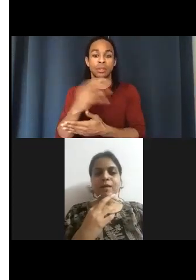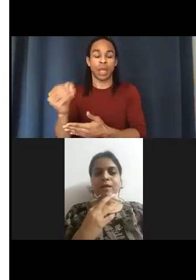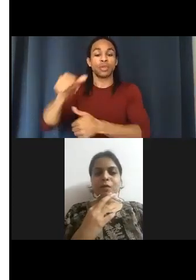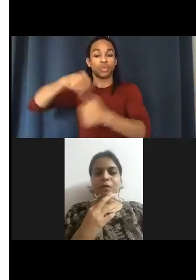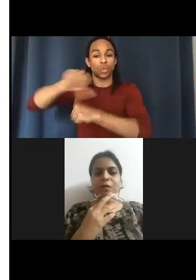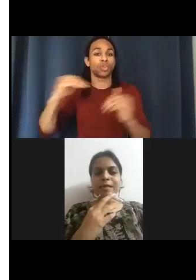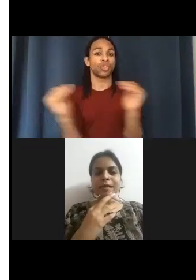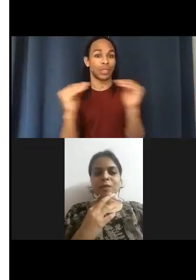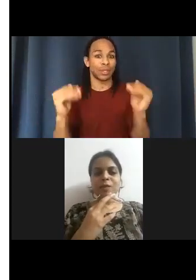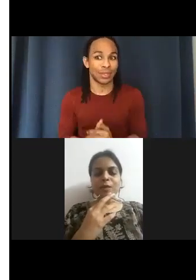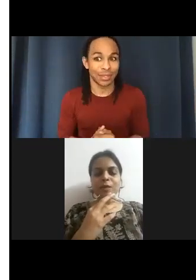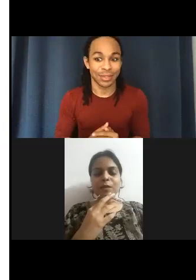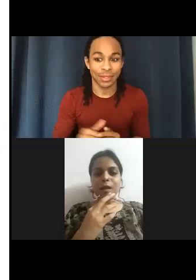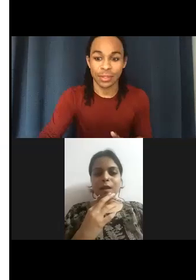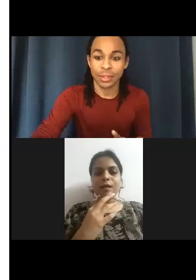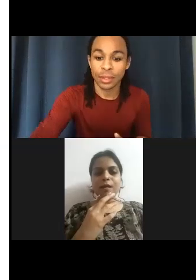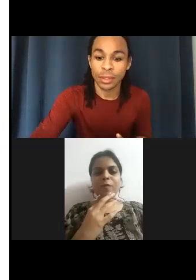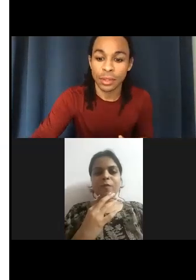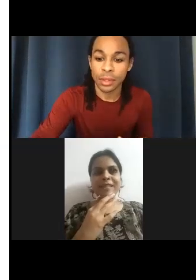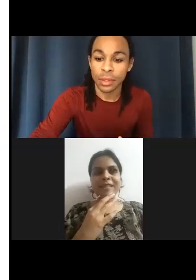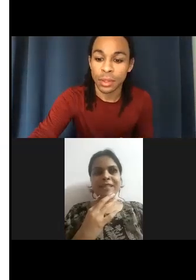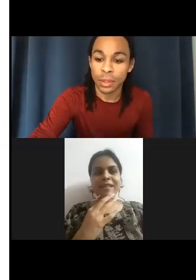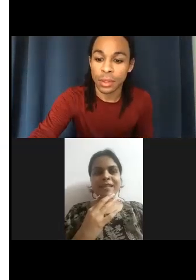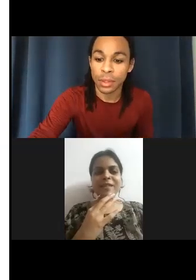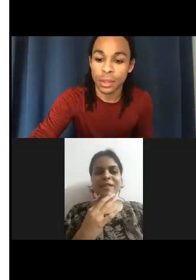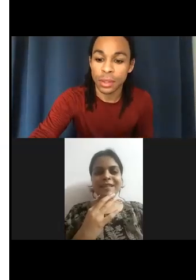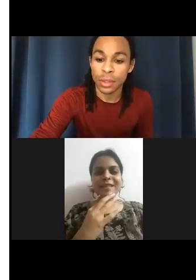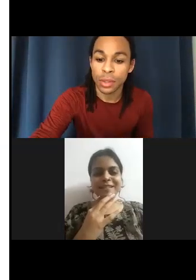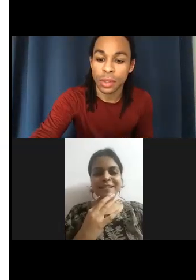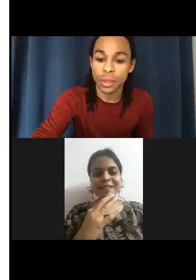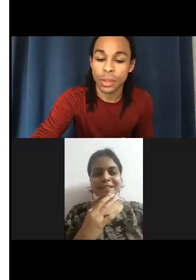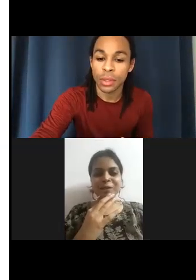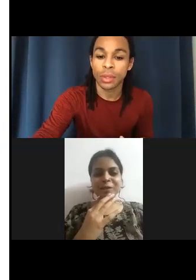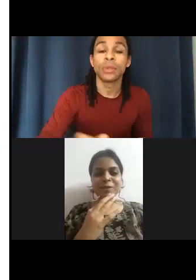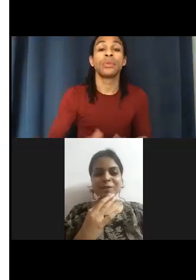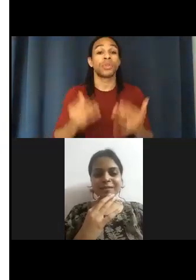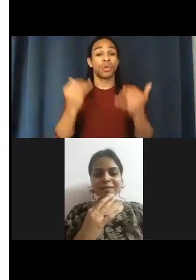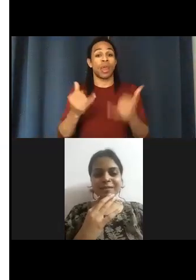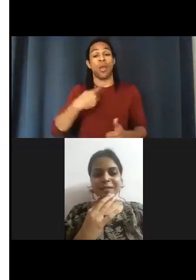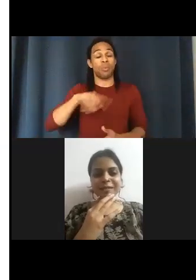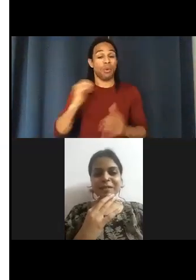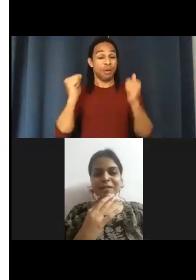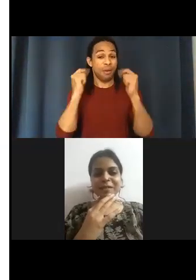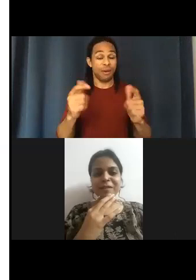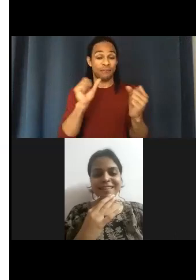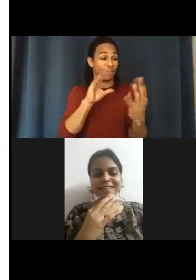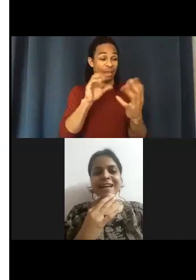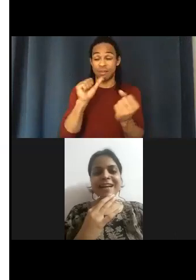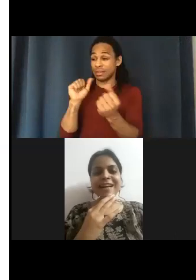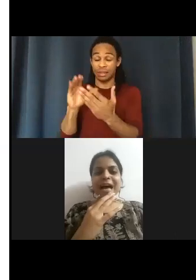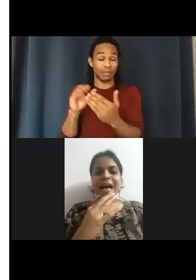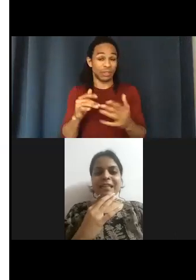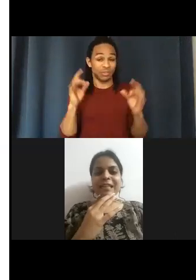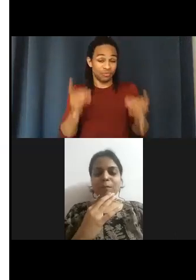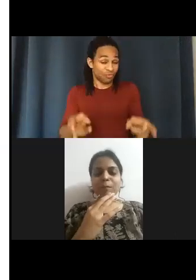So today, since we are all facing this unprecedented crisis that has brought us together as a global society,